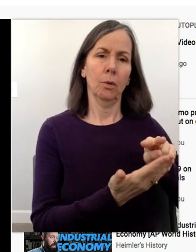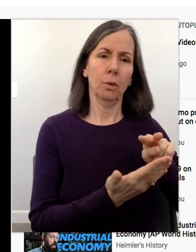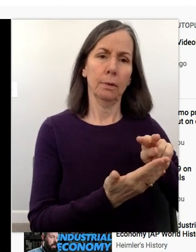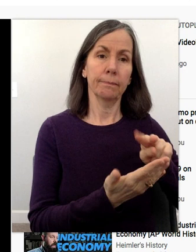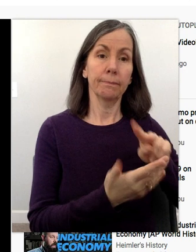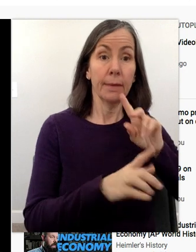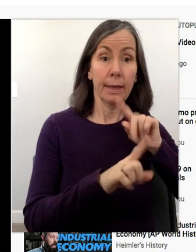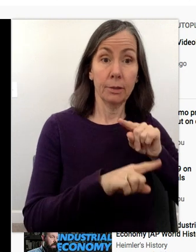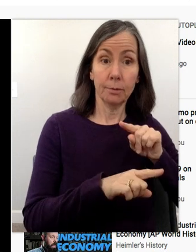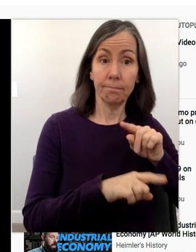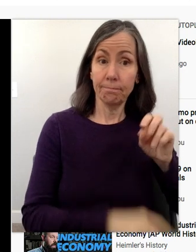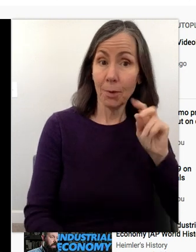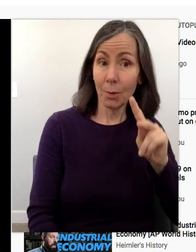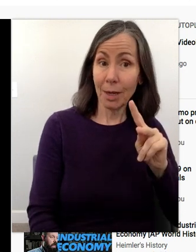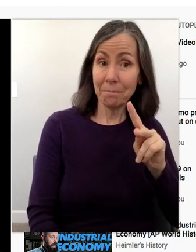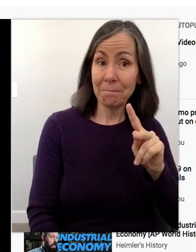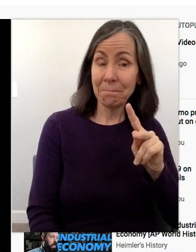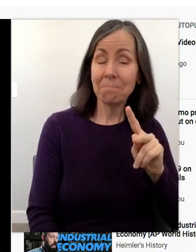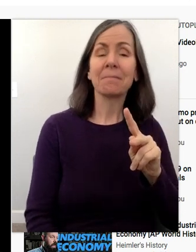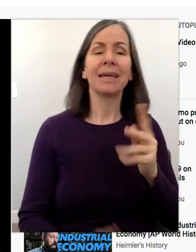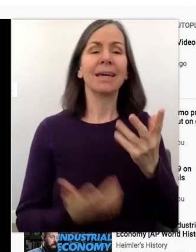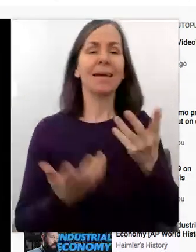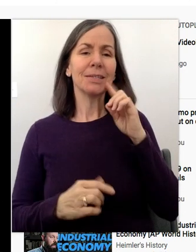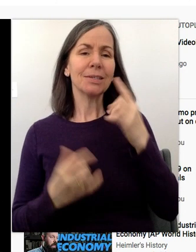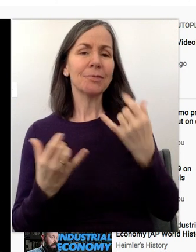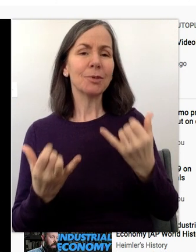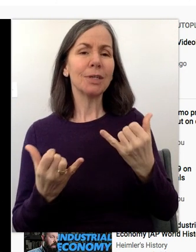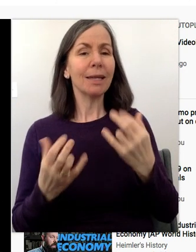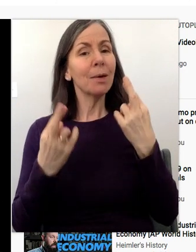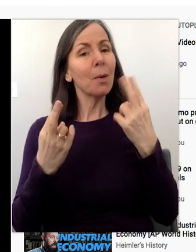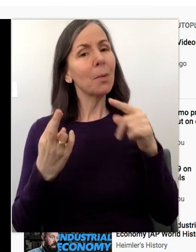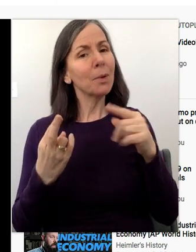All right, that's it for today. Hope you have a great Tuesday.